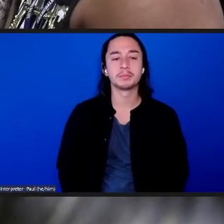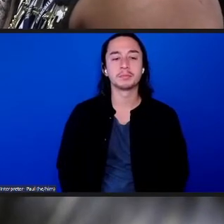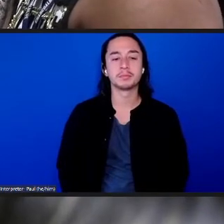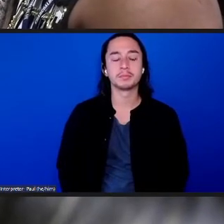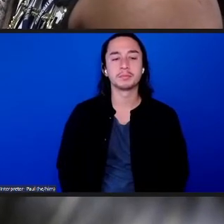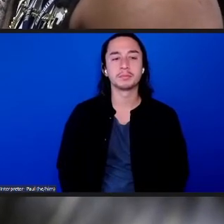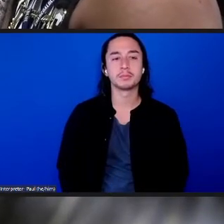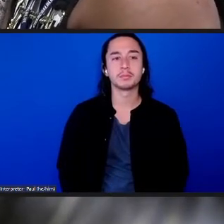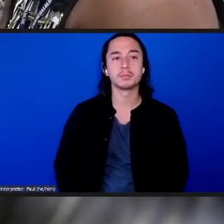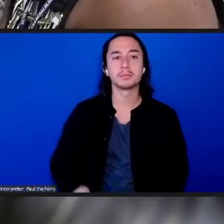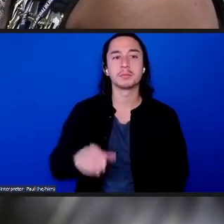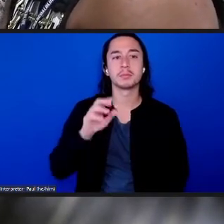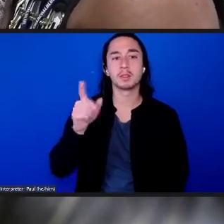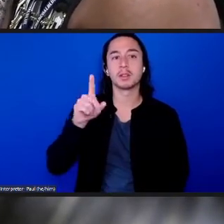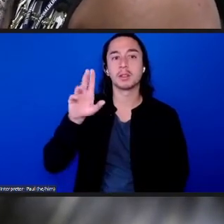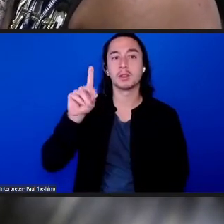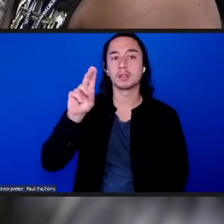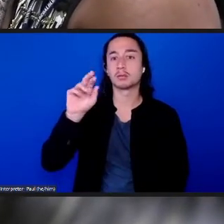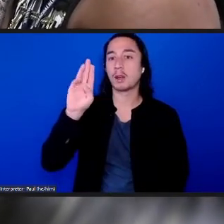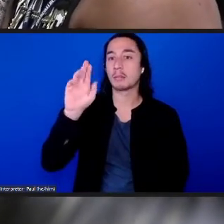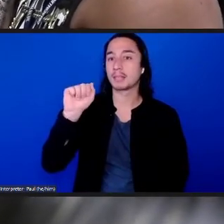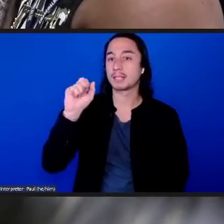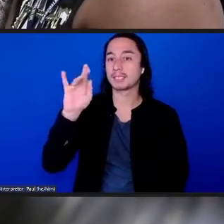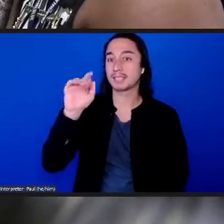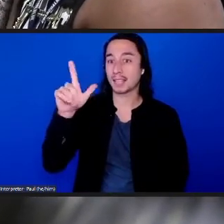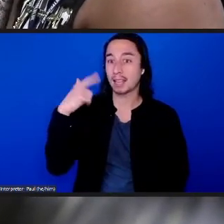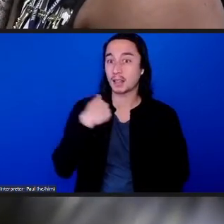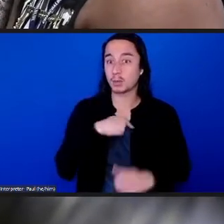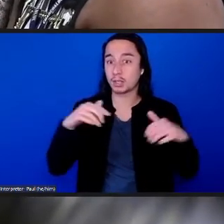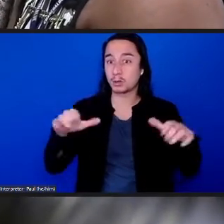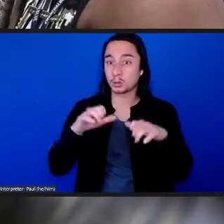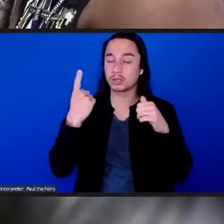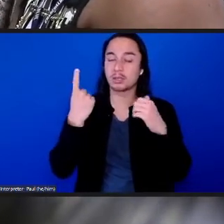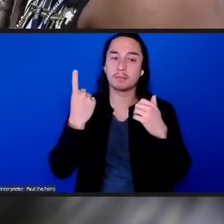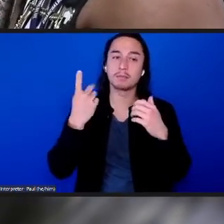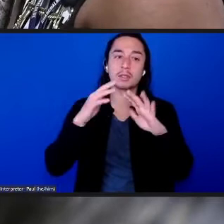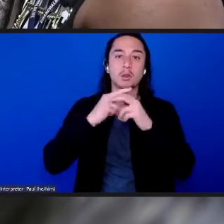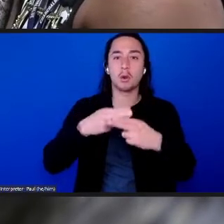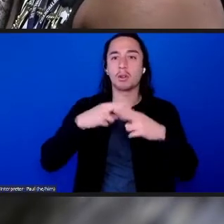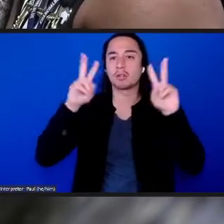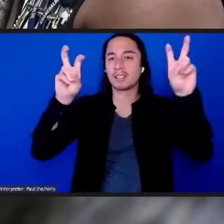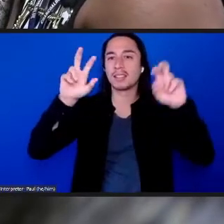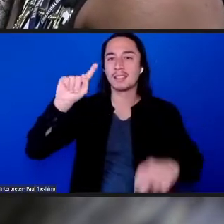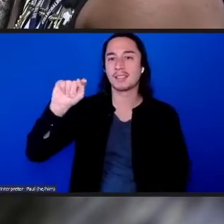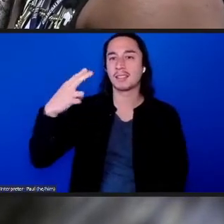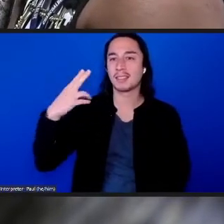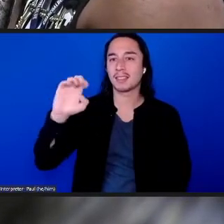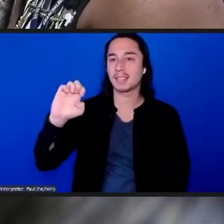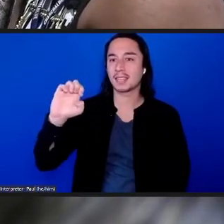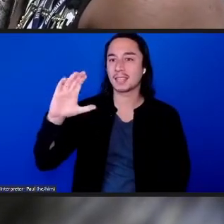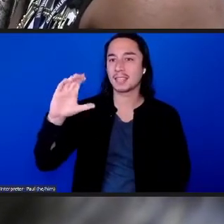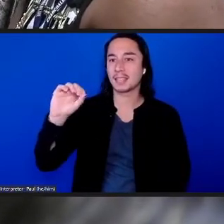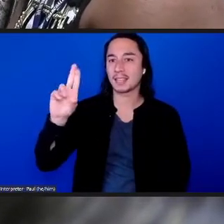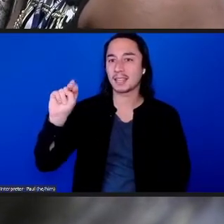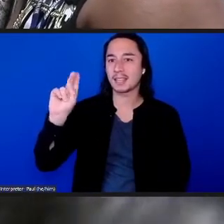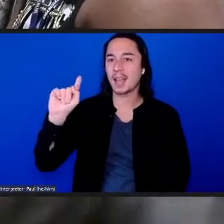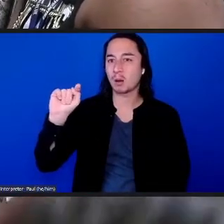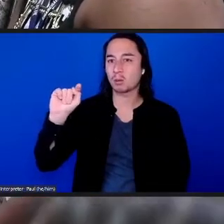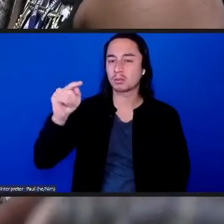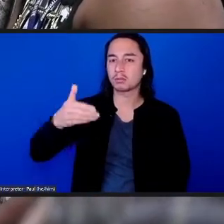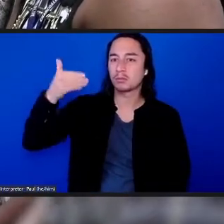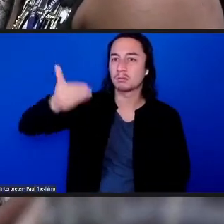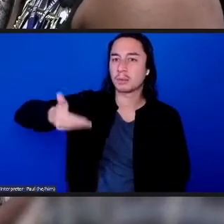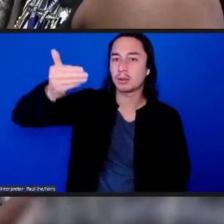the Dramatists Guild is something called the Count. And the Count is a periodic